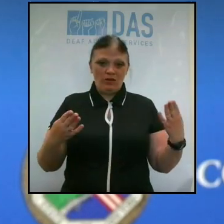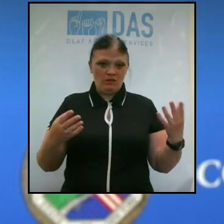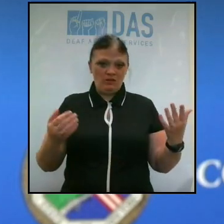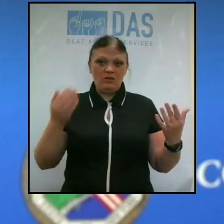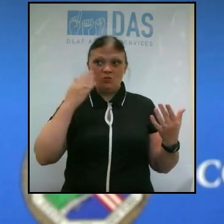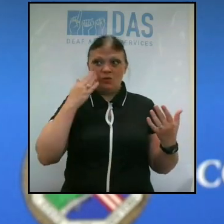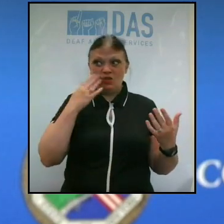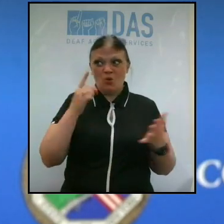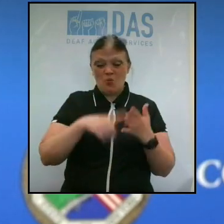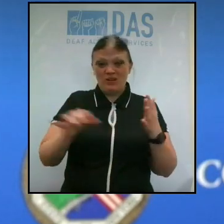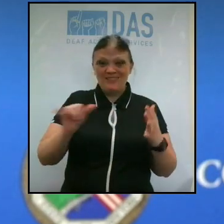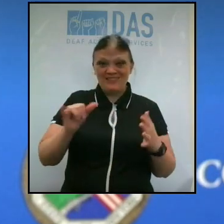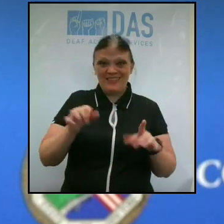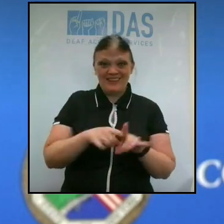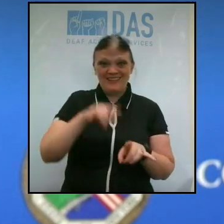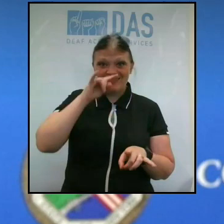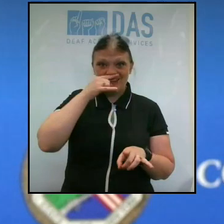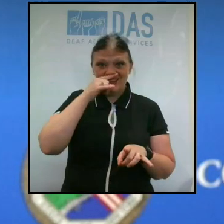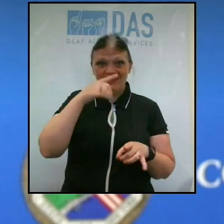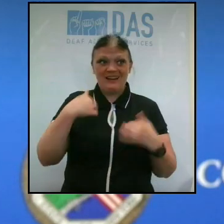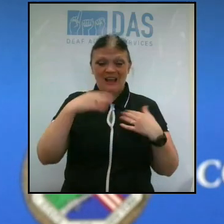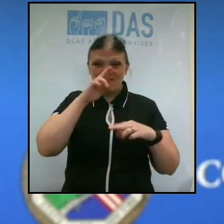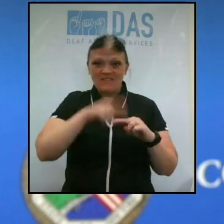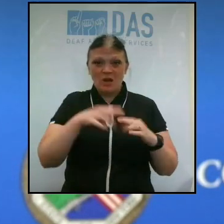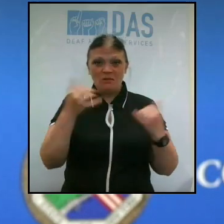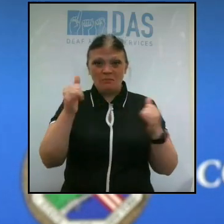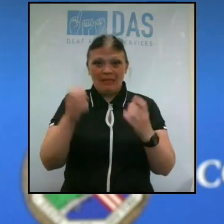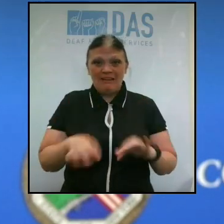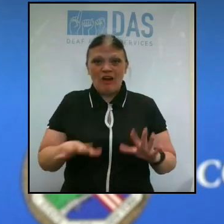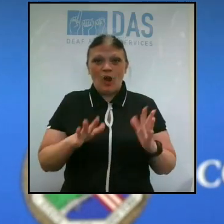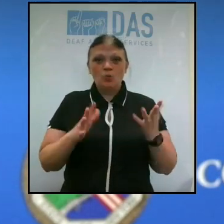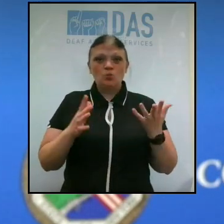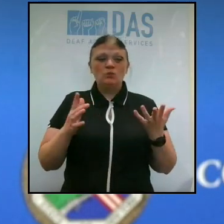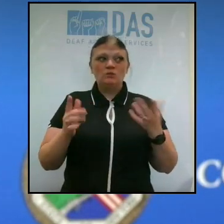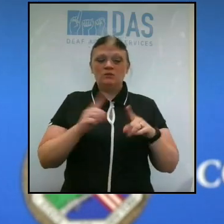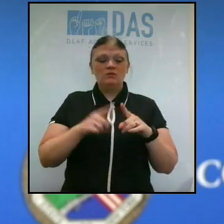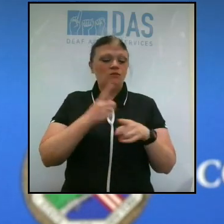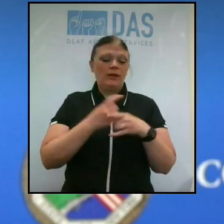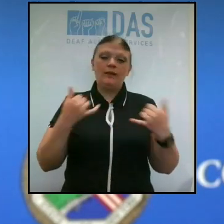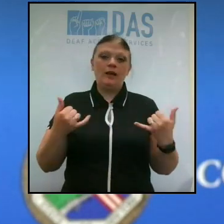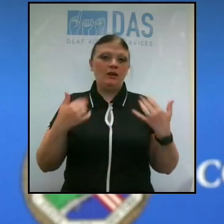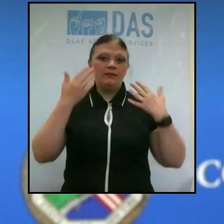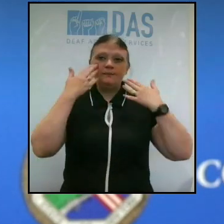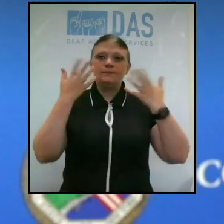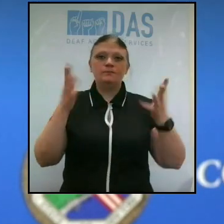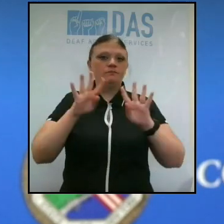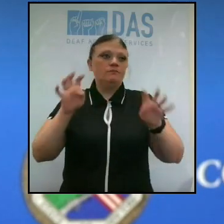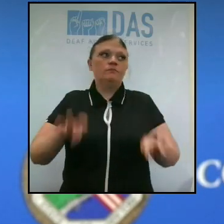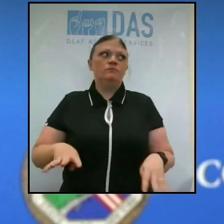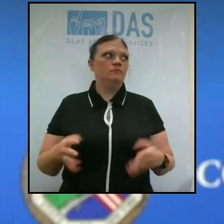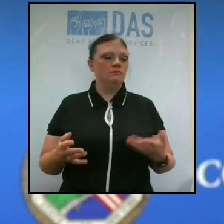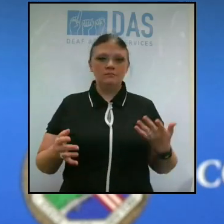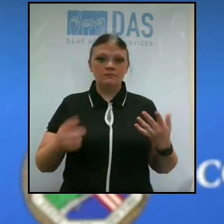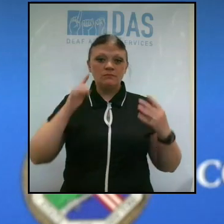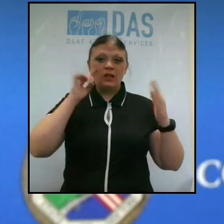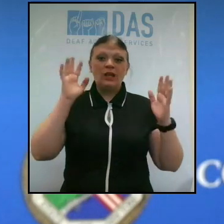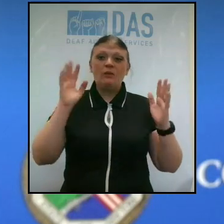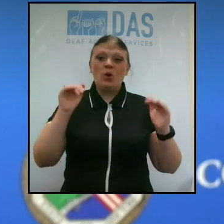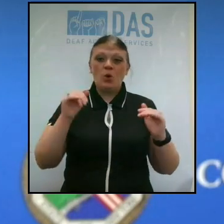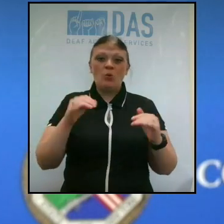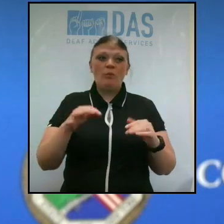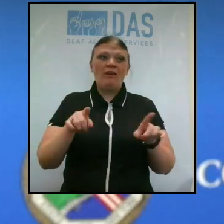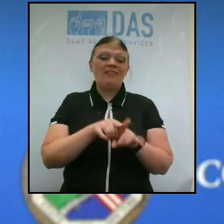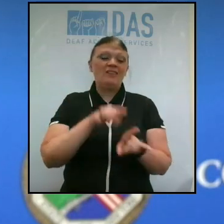was like as a kid and getting and having fun in playgrounds. And but right now we don't know when that will be, and I'm hoping it's as